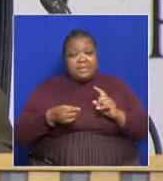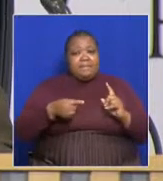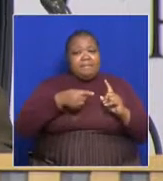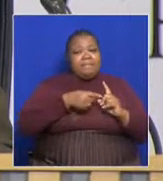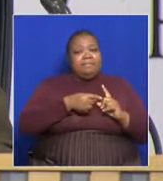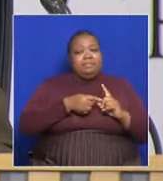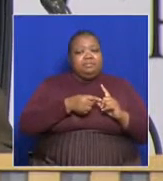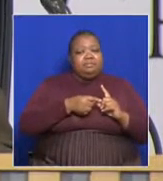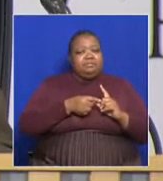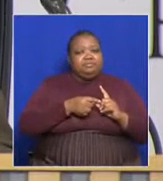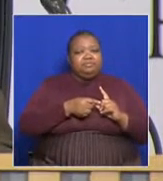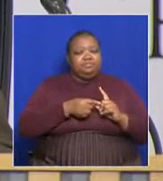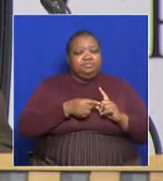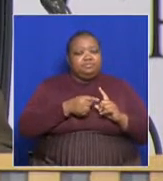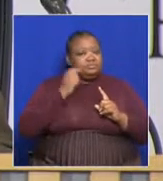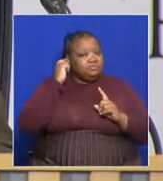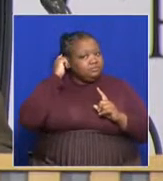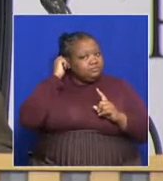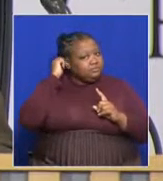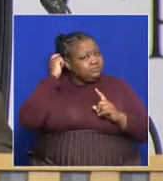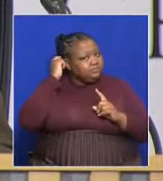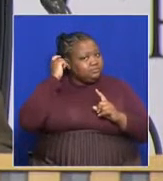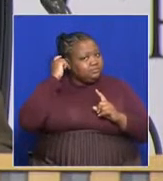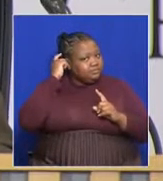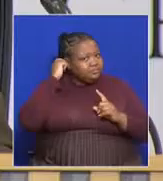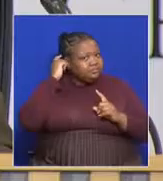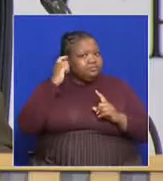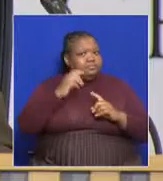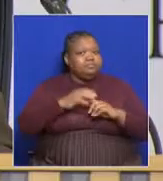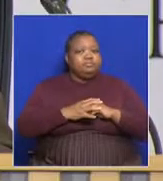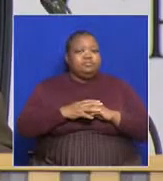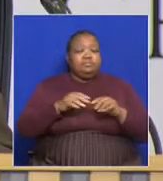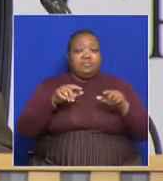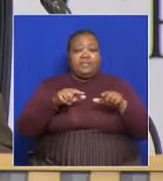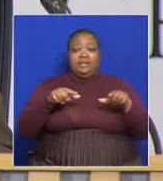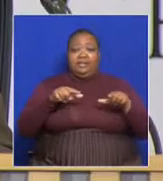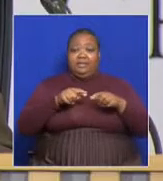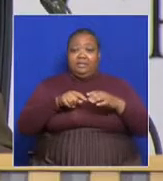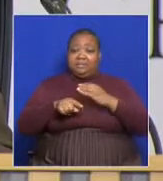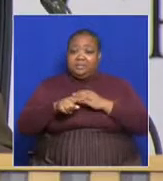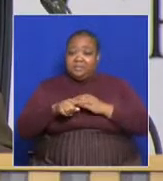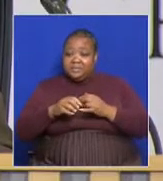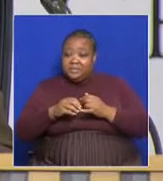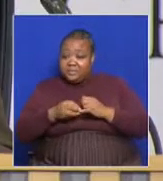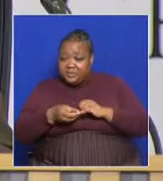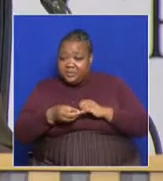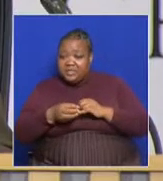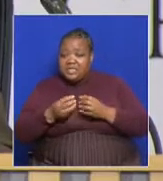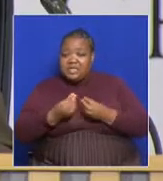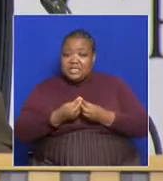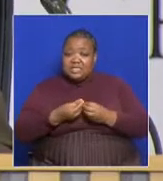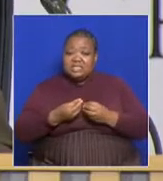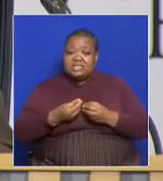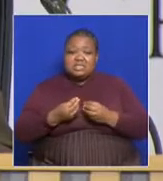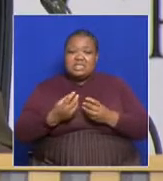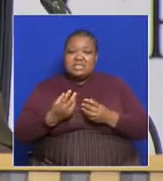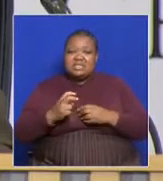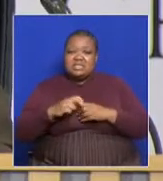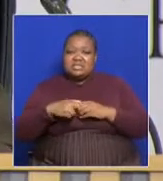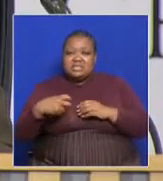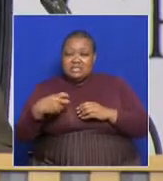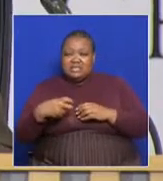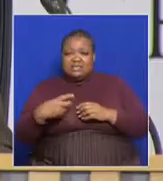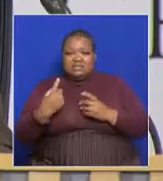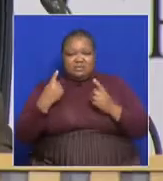didn't engage me on the level, whether they did break in, whether anything was taken. So I thought it's just